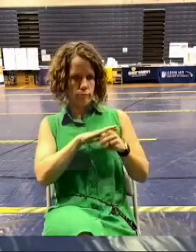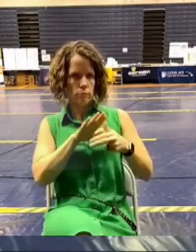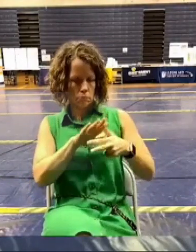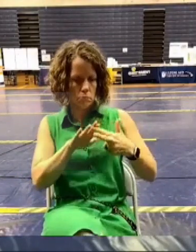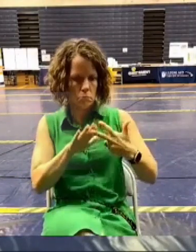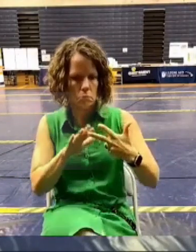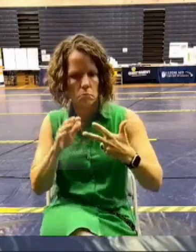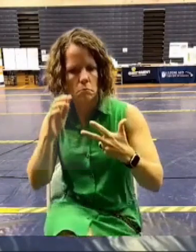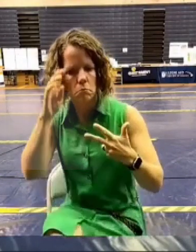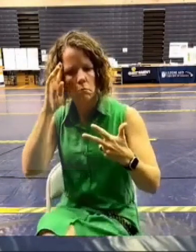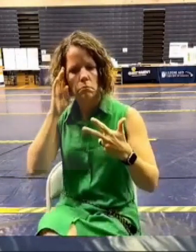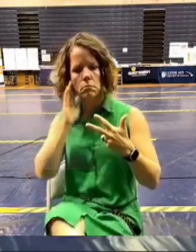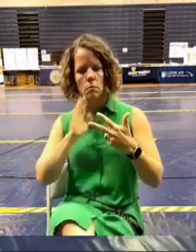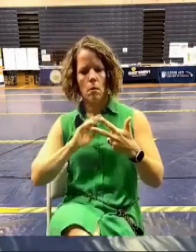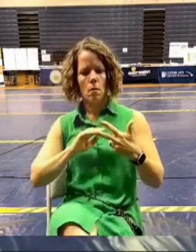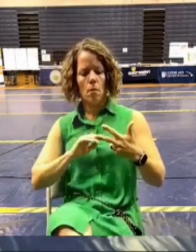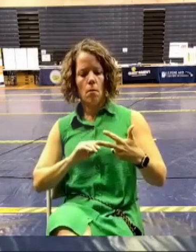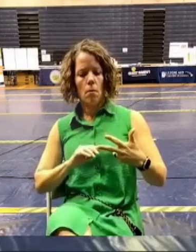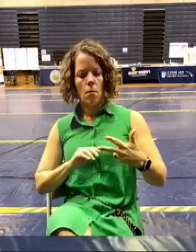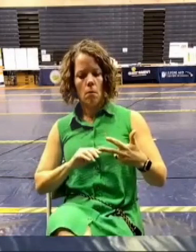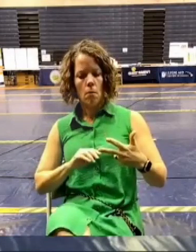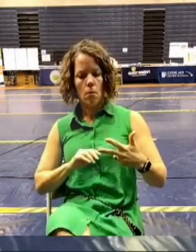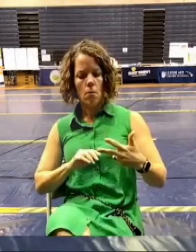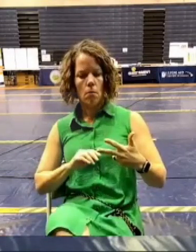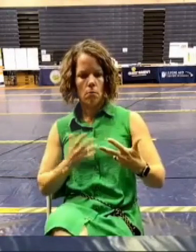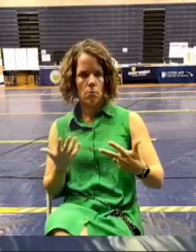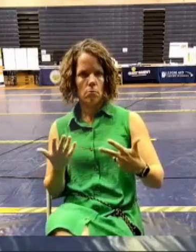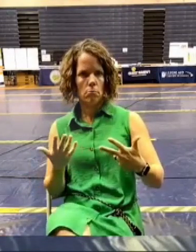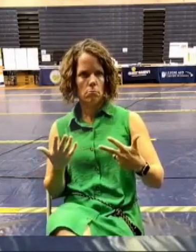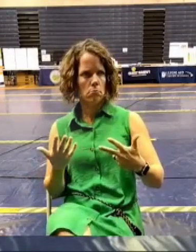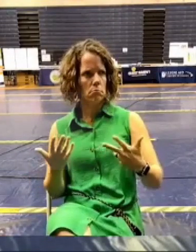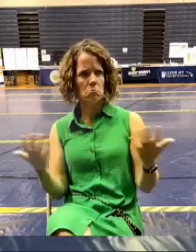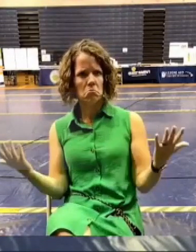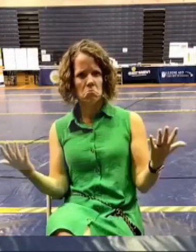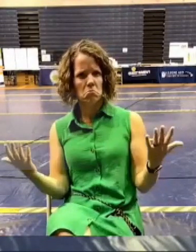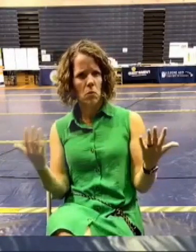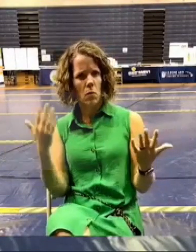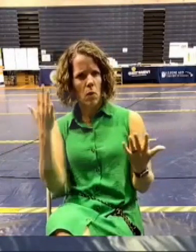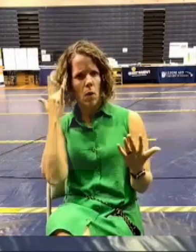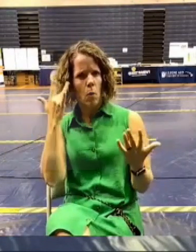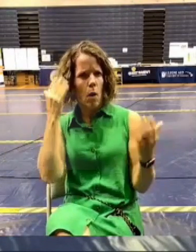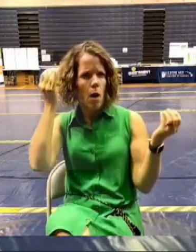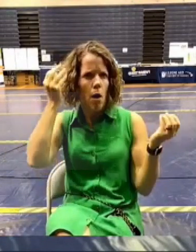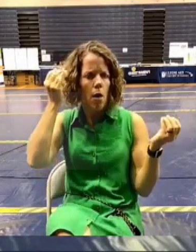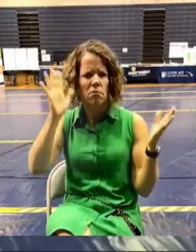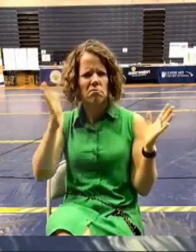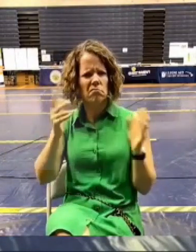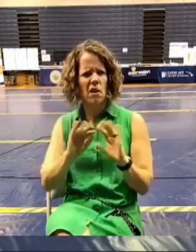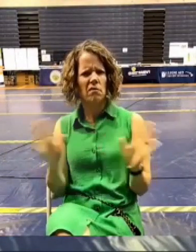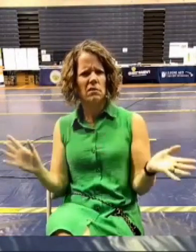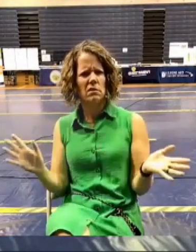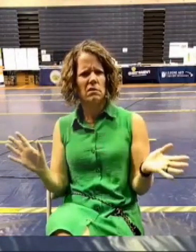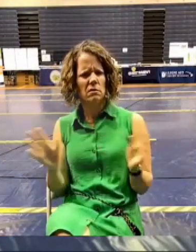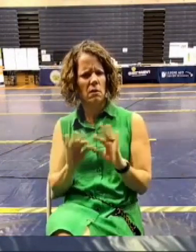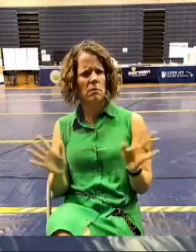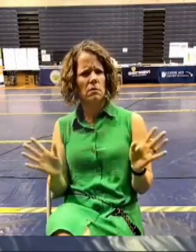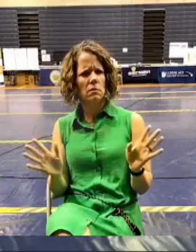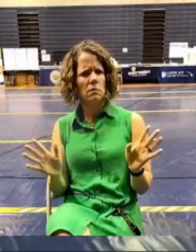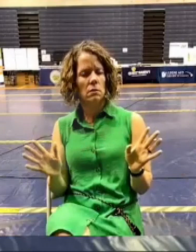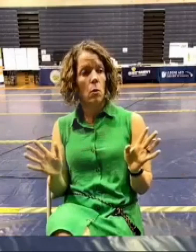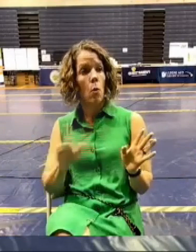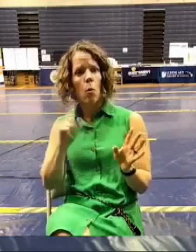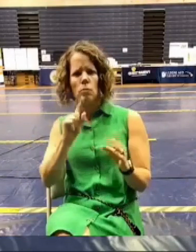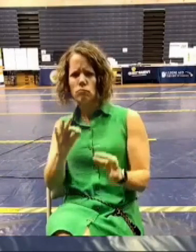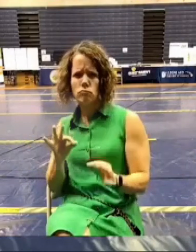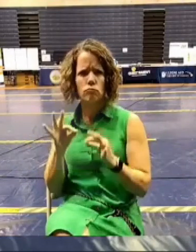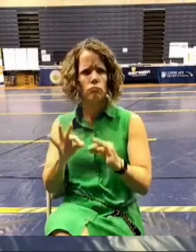It's kind of a no-brainer. The perfect location that is going to